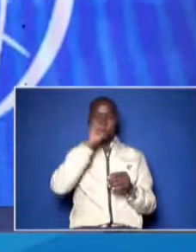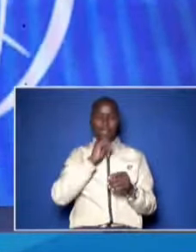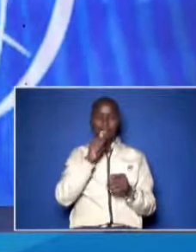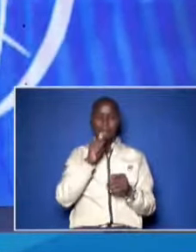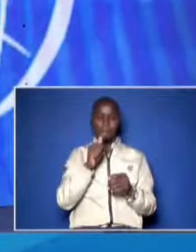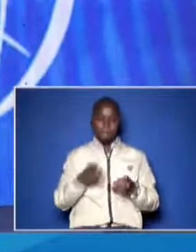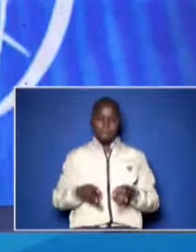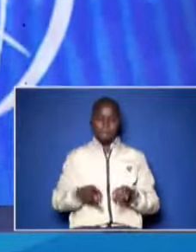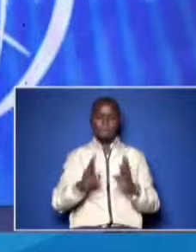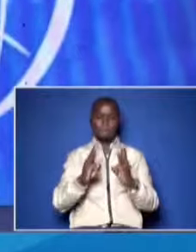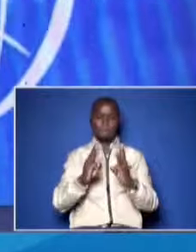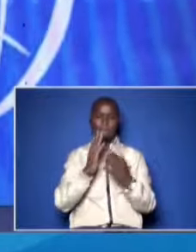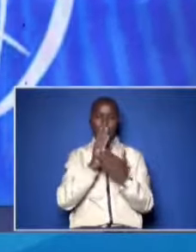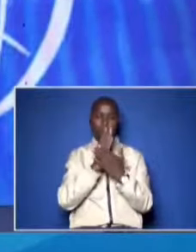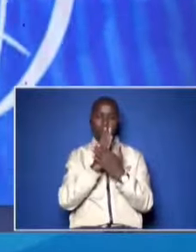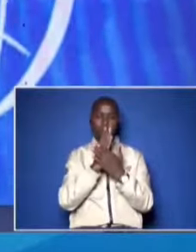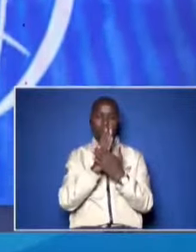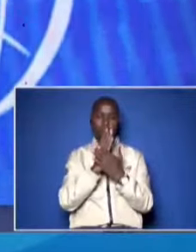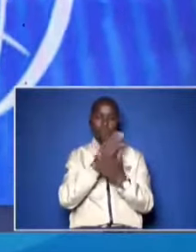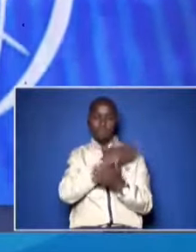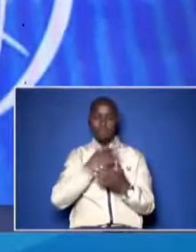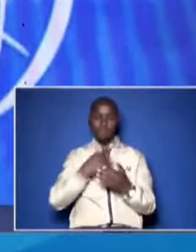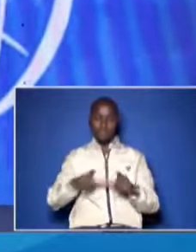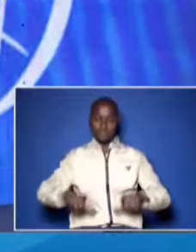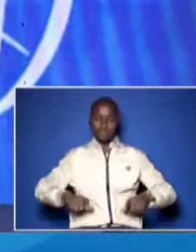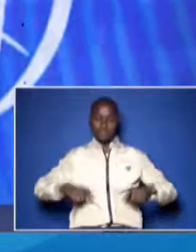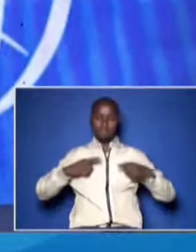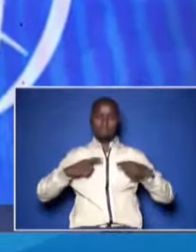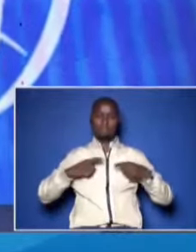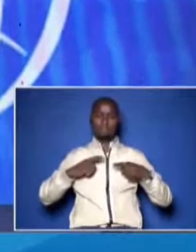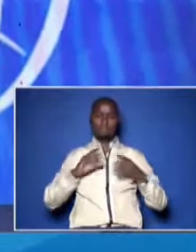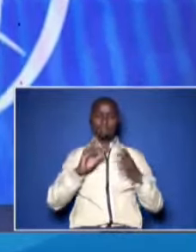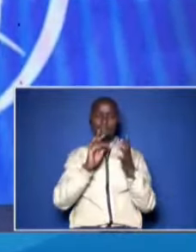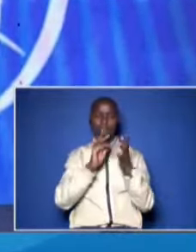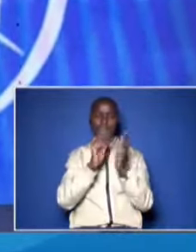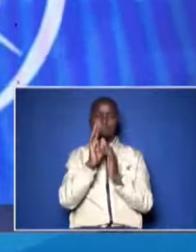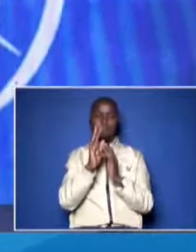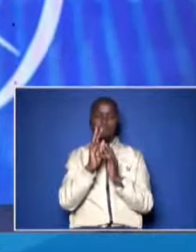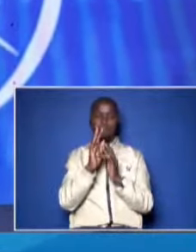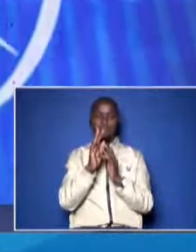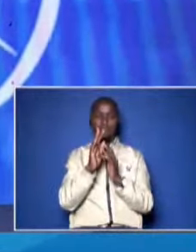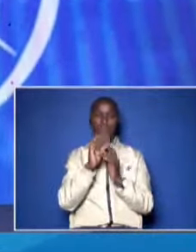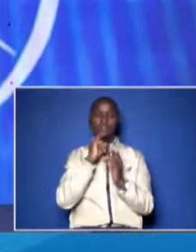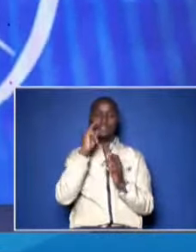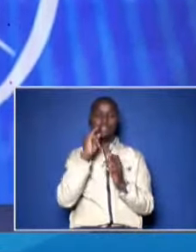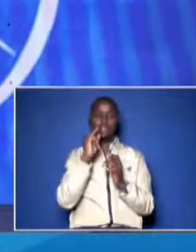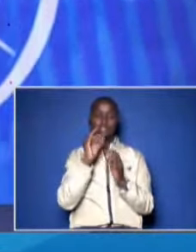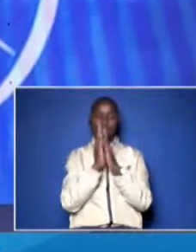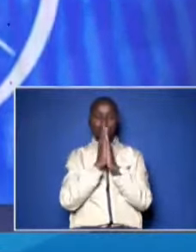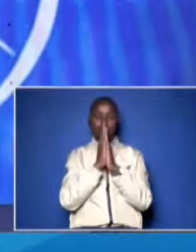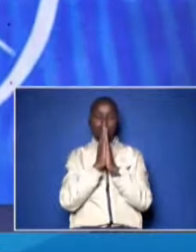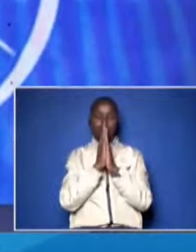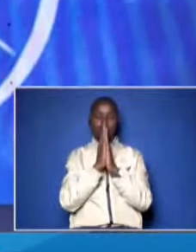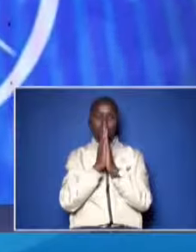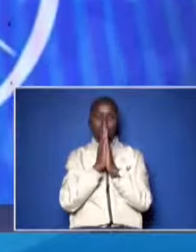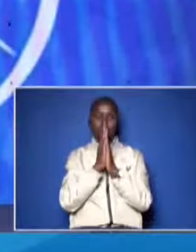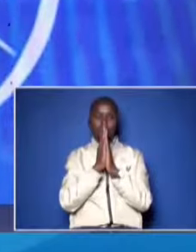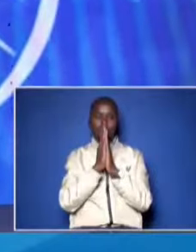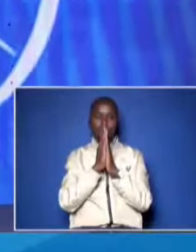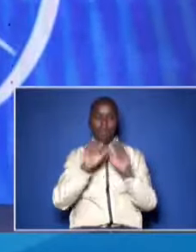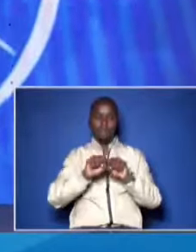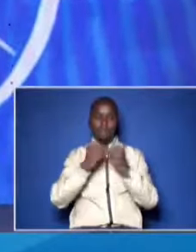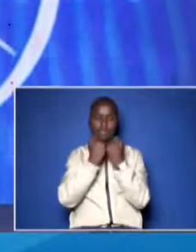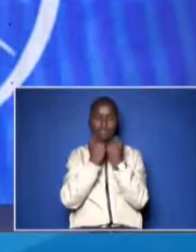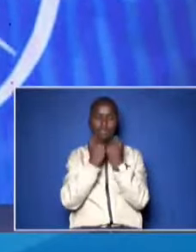the life the Bible is the story of Salvation the story of